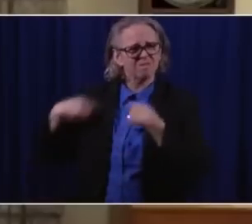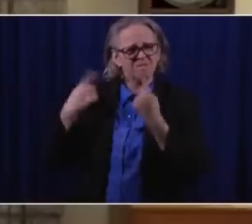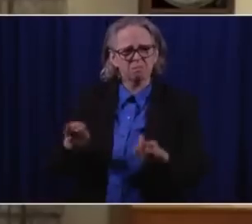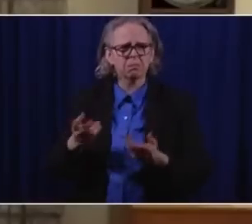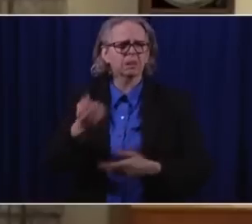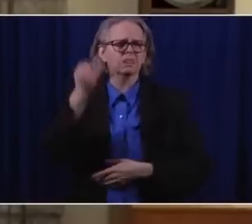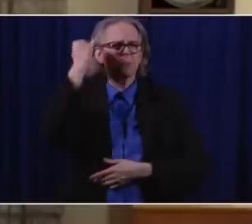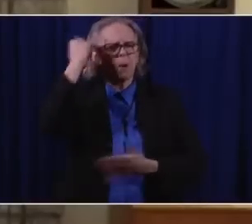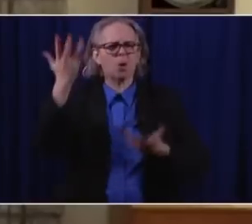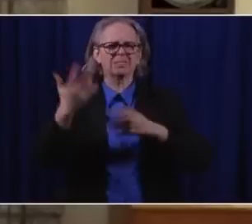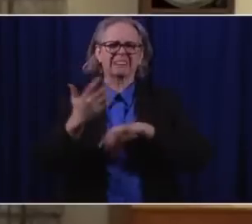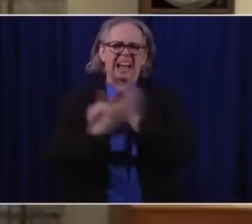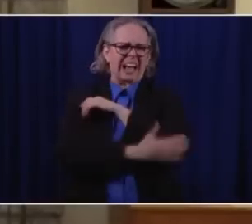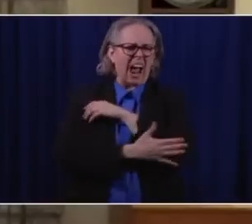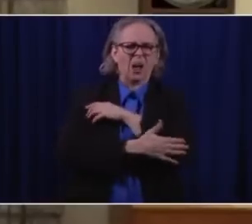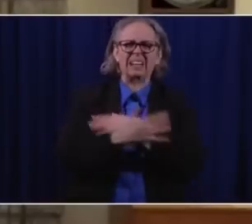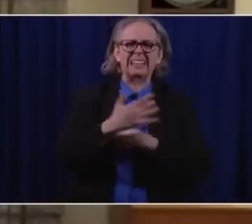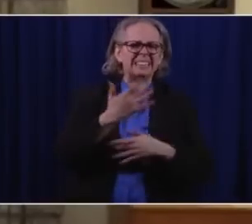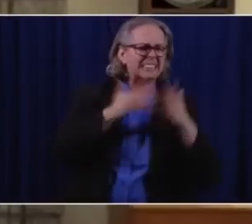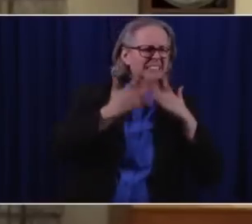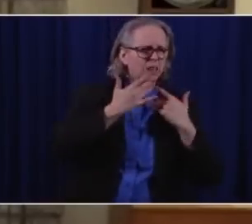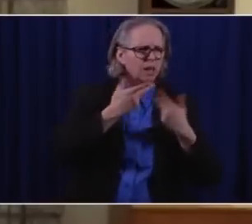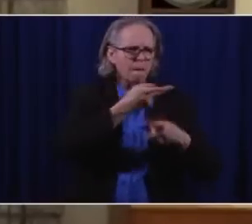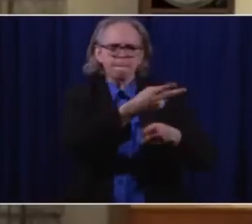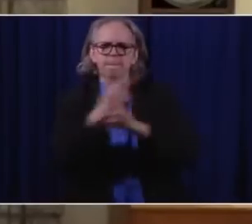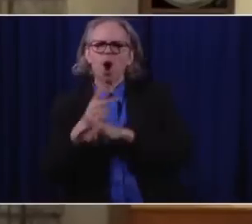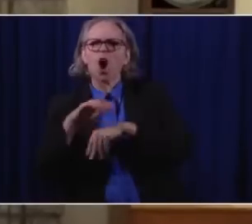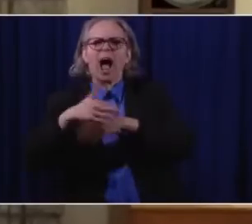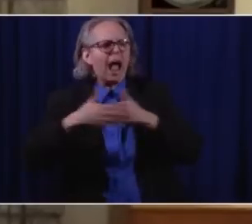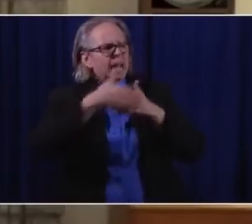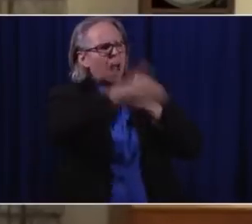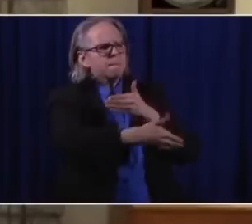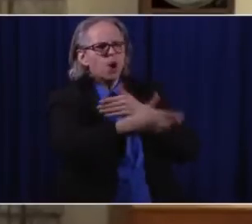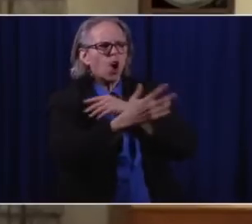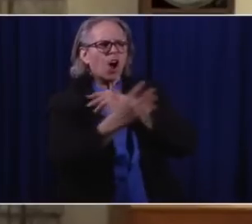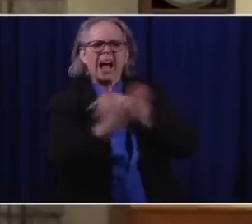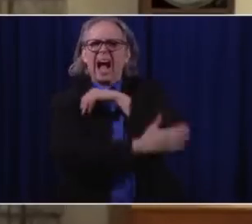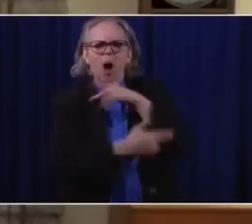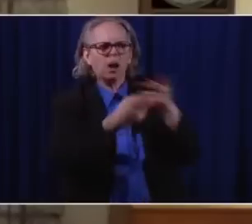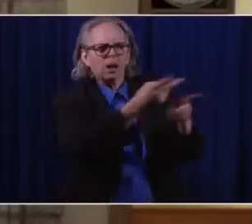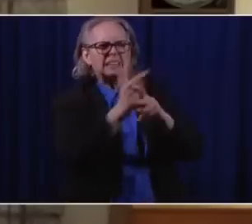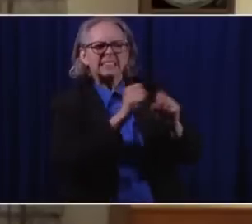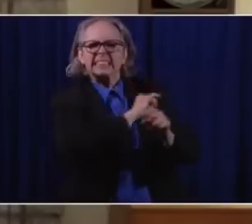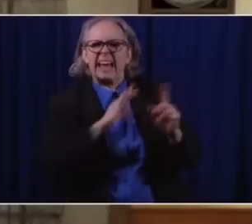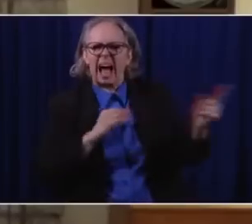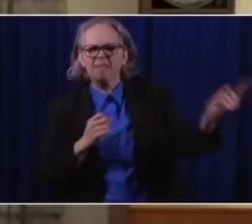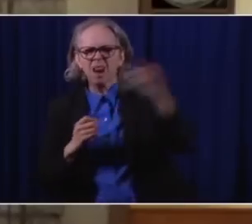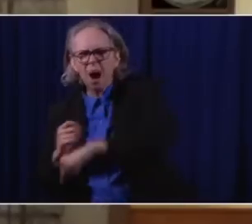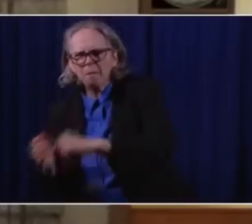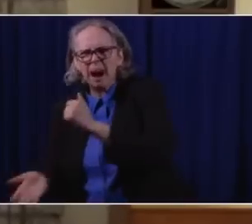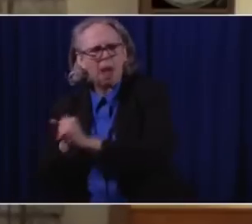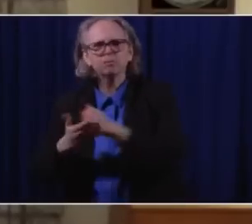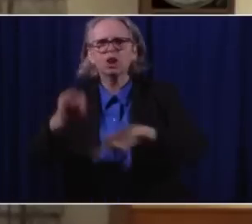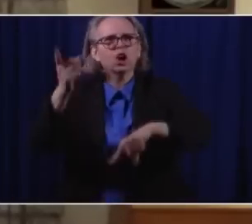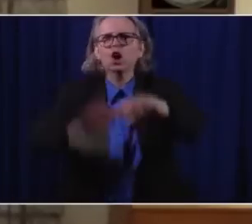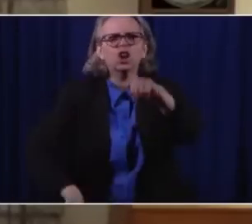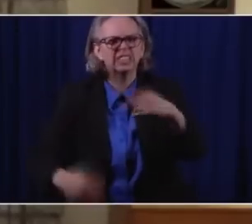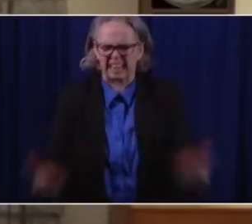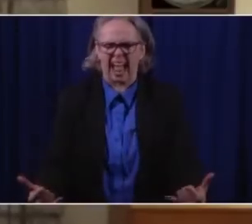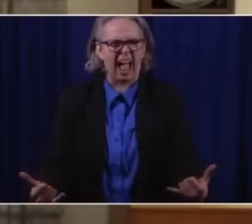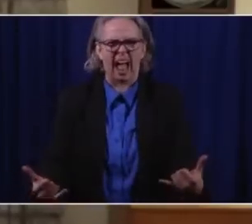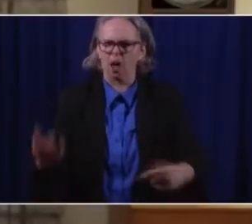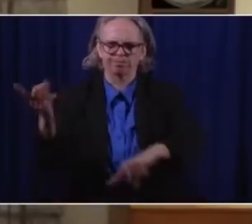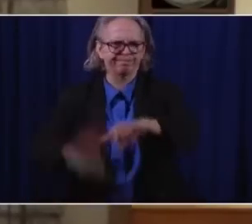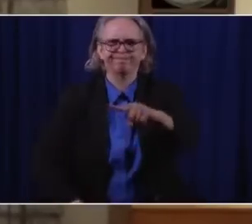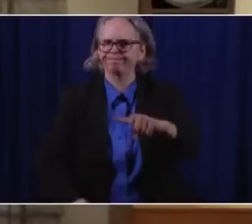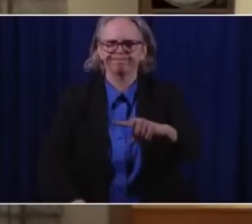We see the great surge all across our country. Other counties may not be seeing